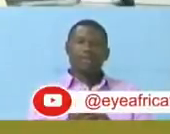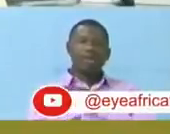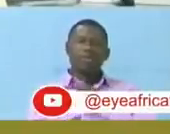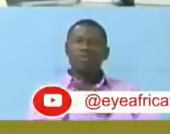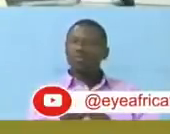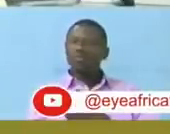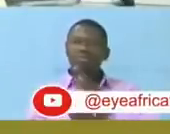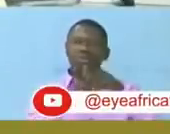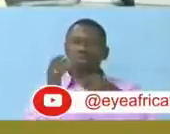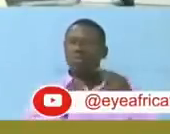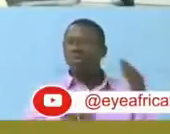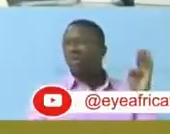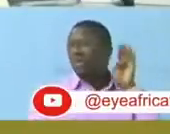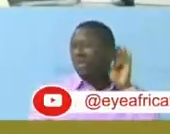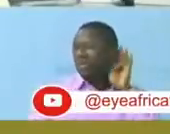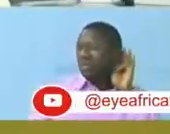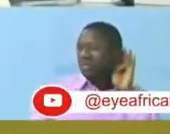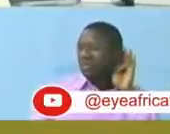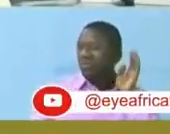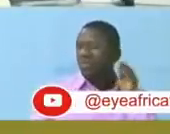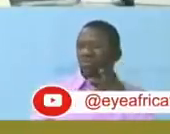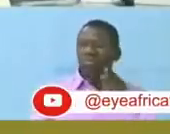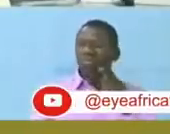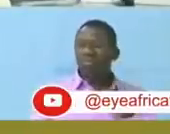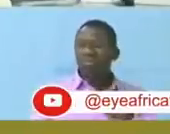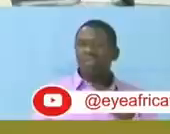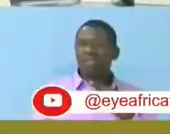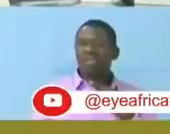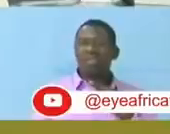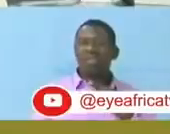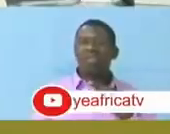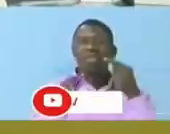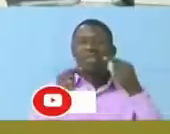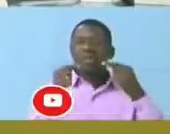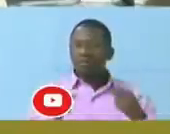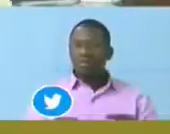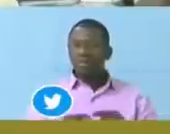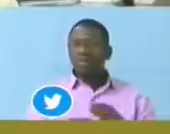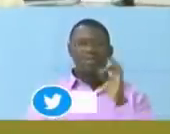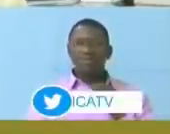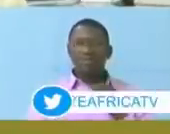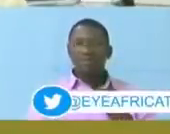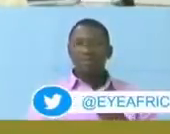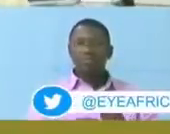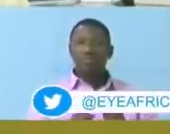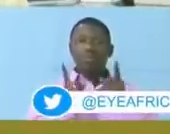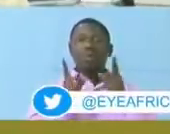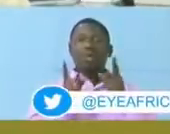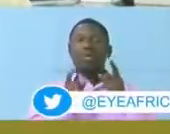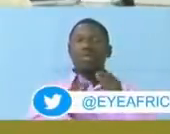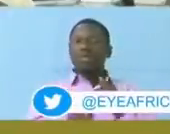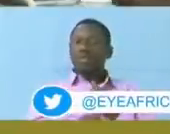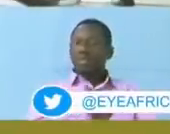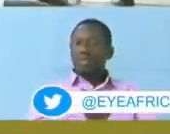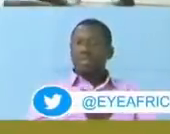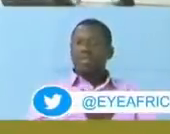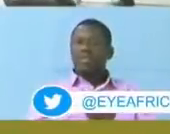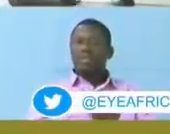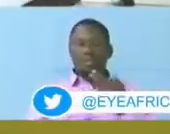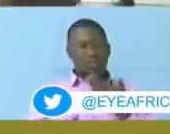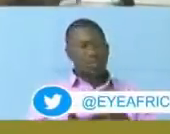listening to some of this. It's very, very shocking, and I said, let them give me the